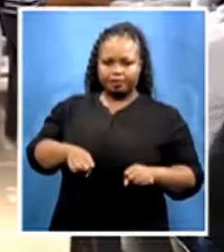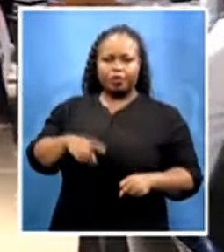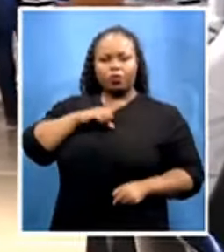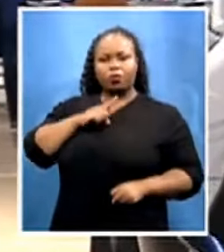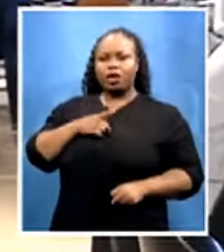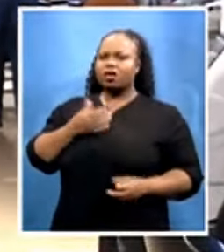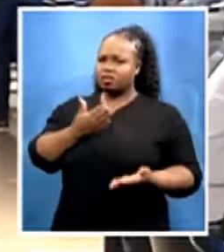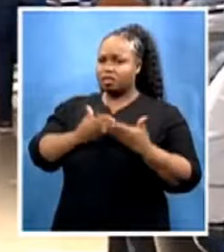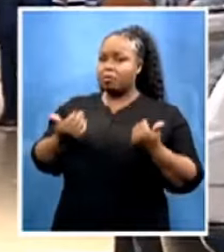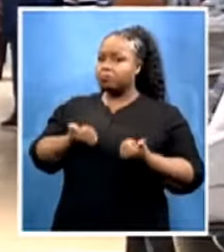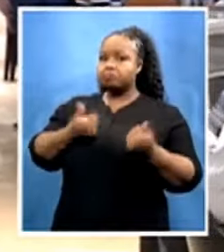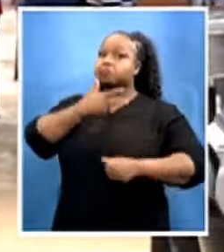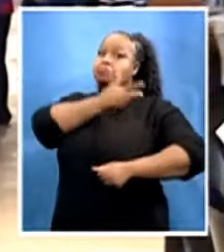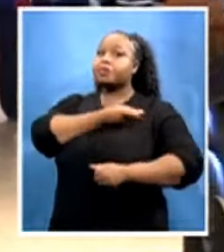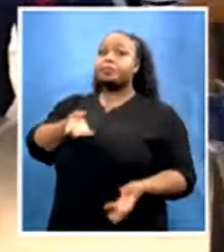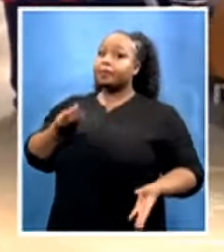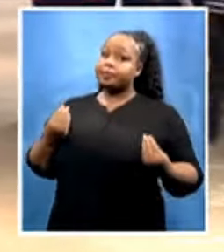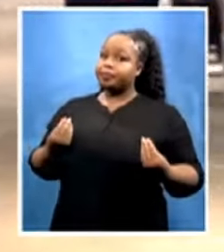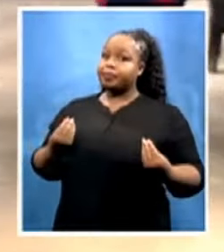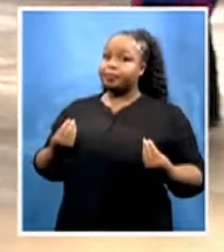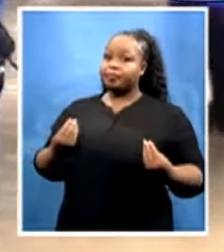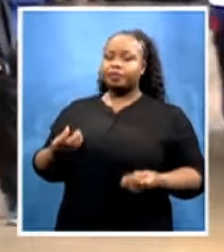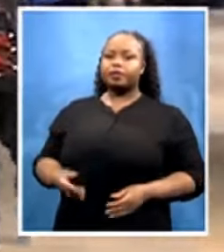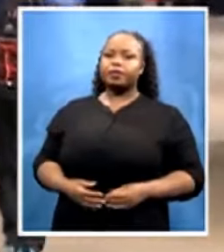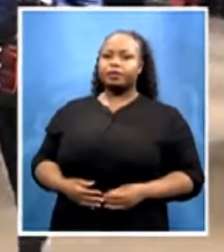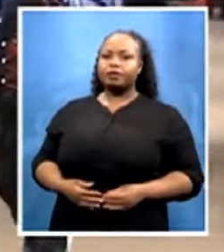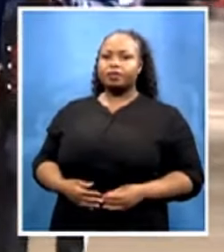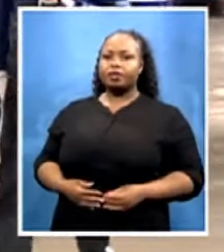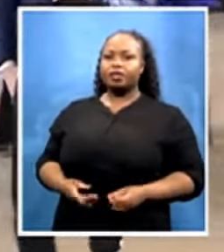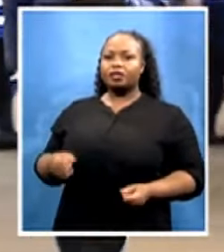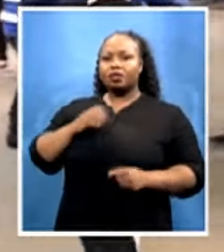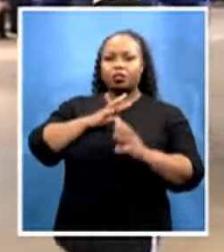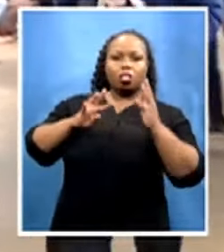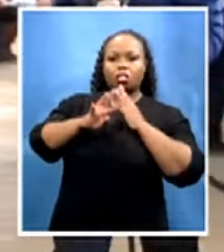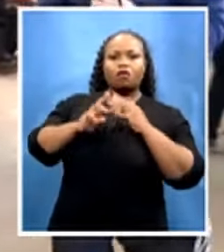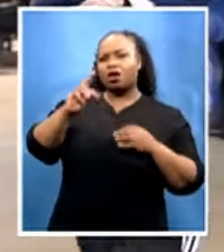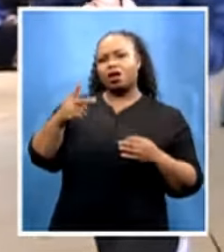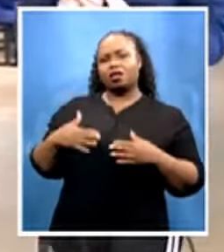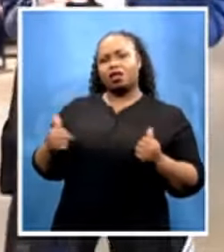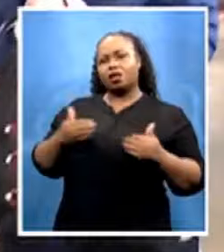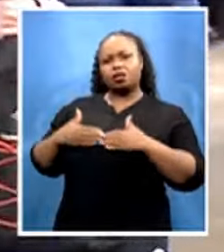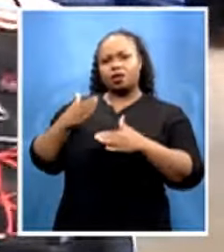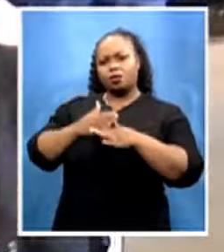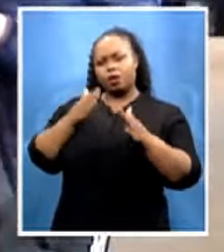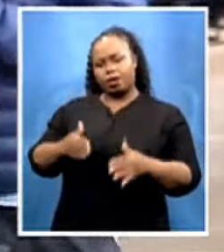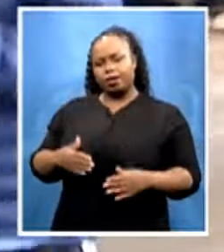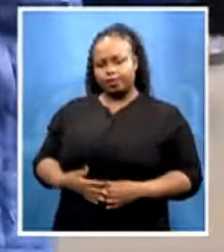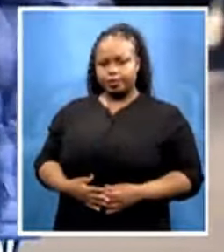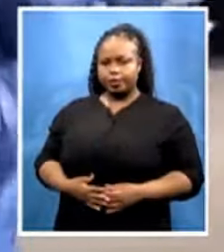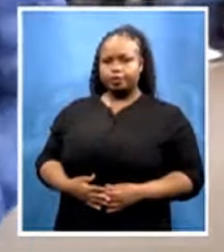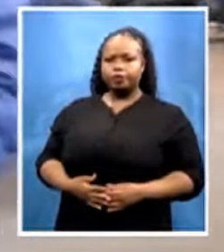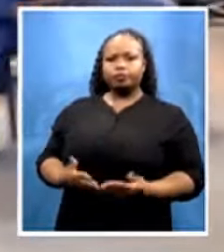gotten vaccinated ahead of some of the health workers that need to be vaccinated on the last day of the